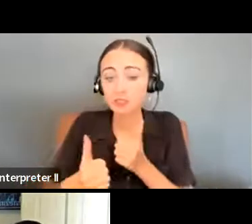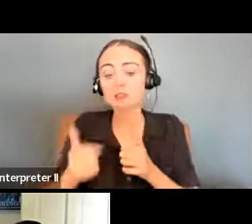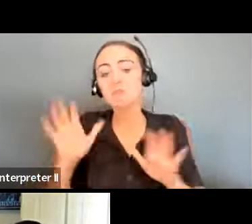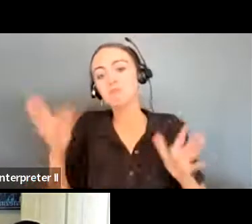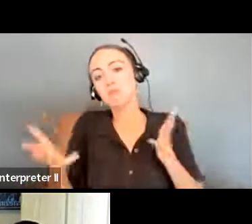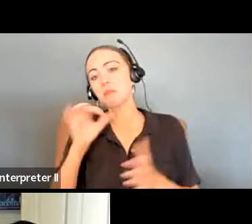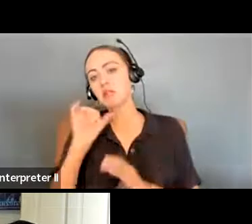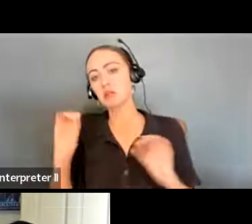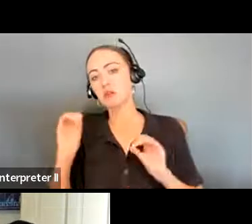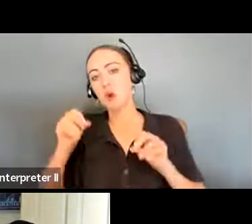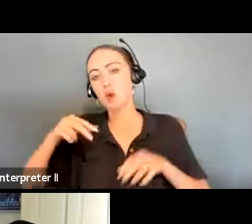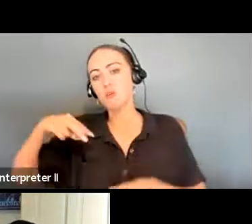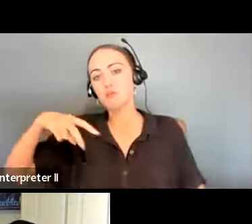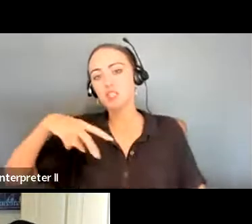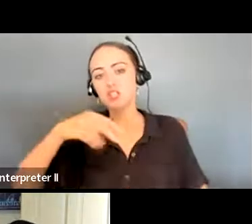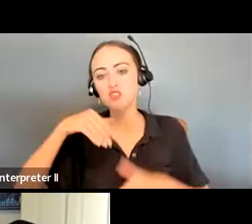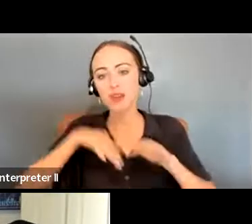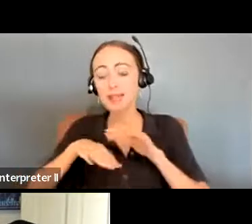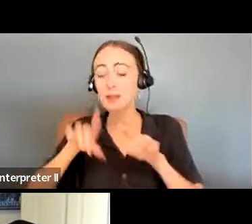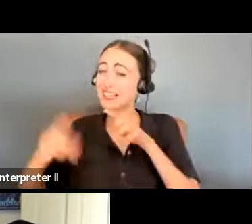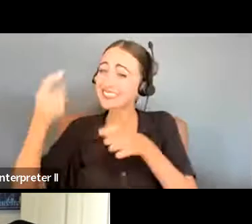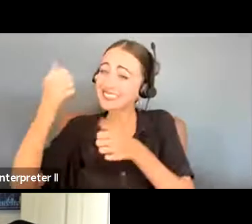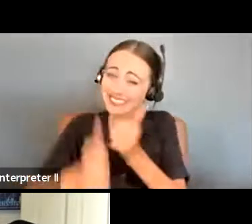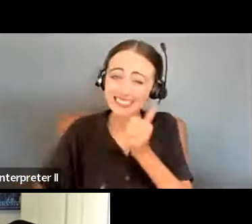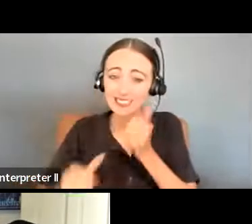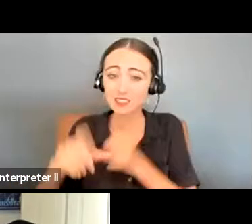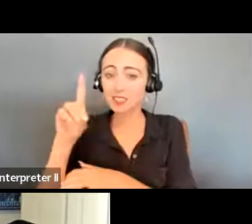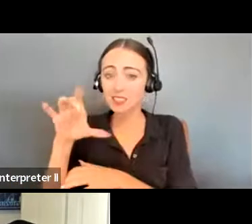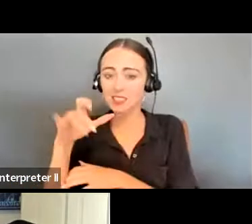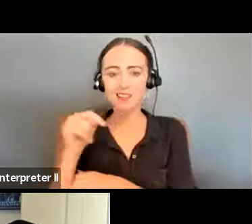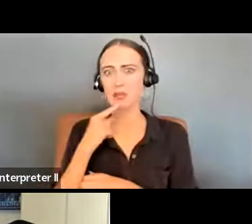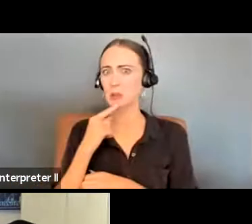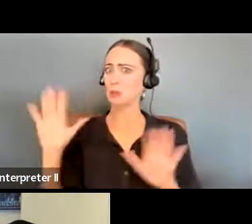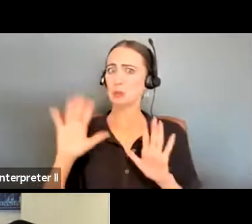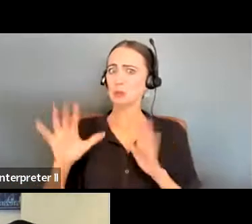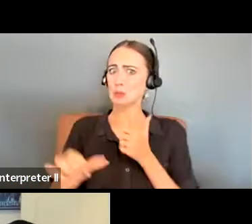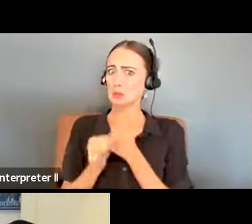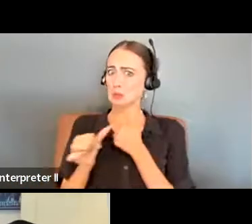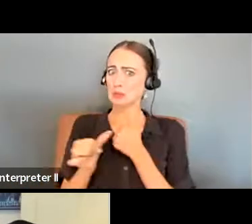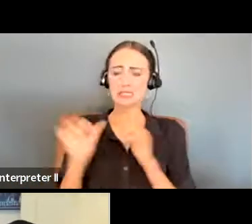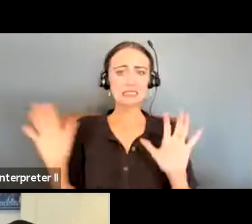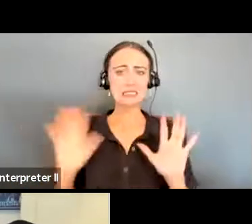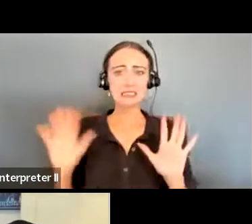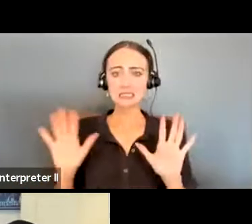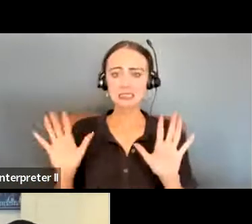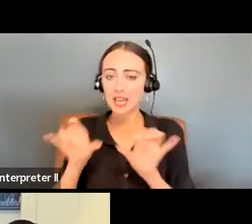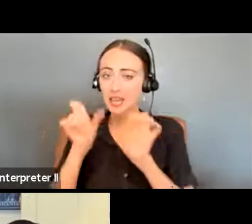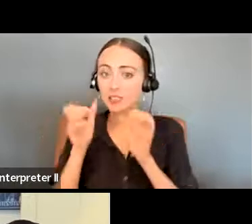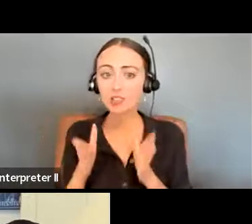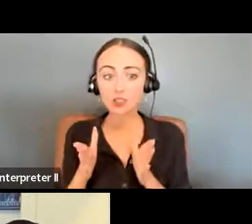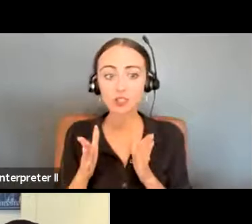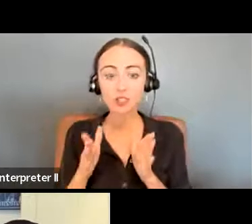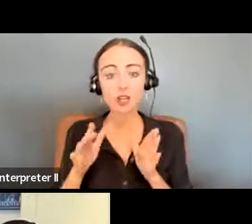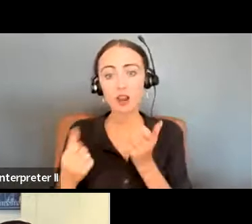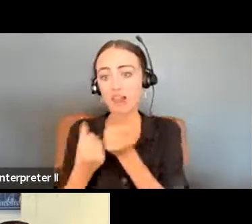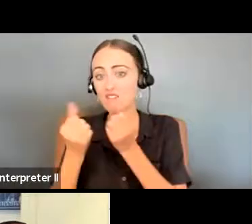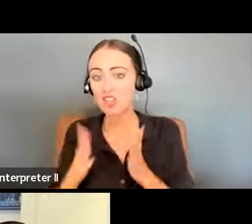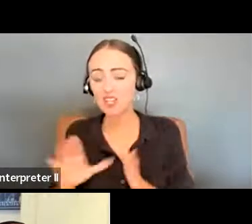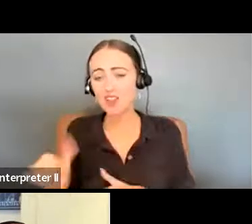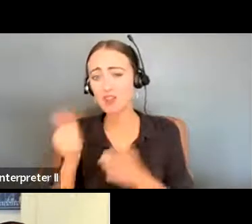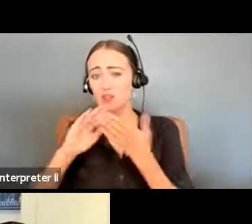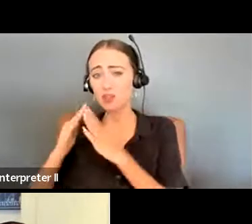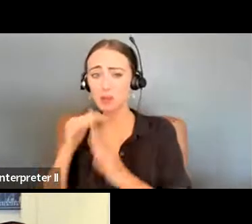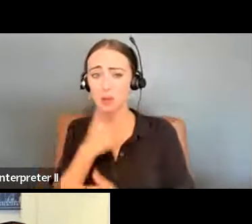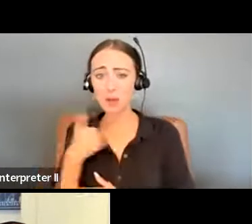any pedestrian access. Every single one of them, DDOT has said that it's too dangerous. The engineers, the advocates, and other community